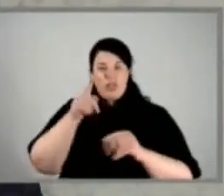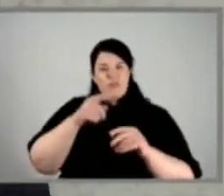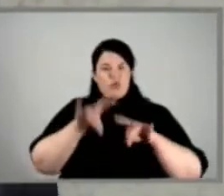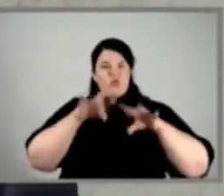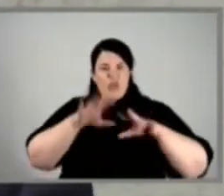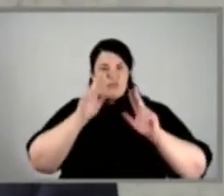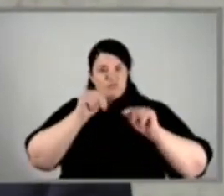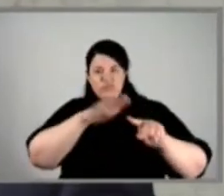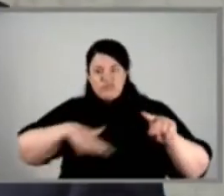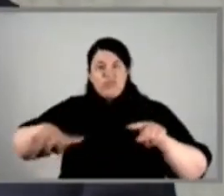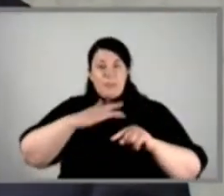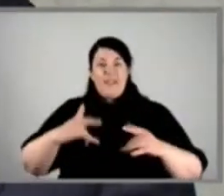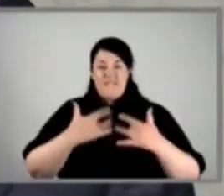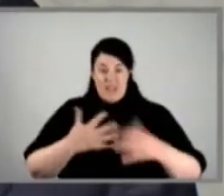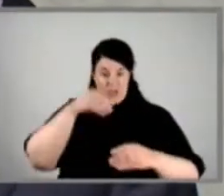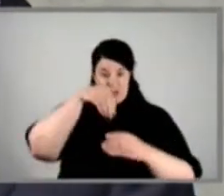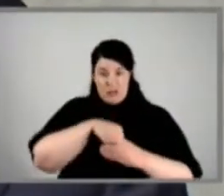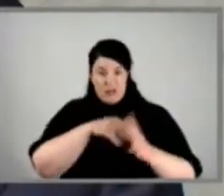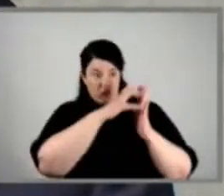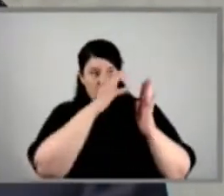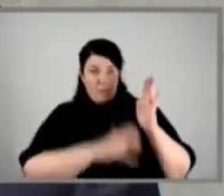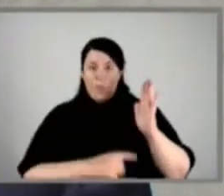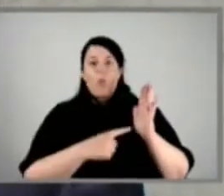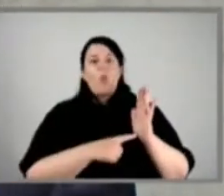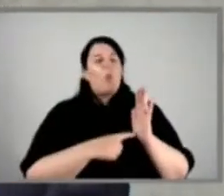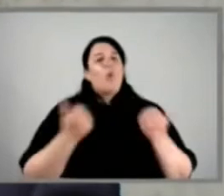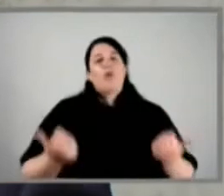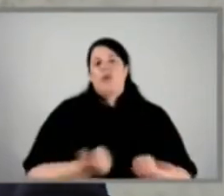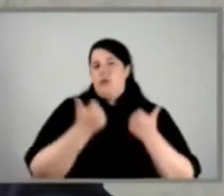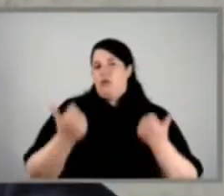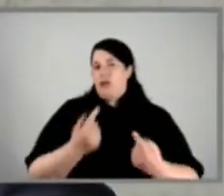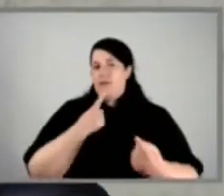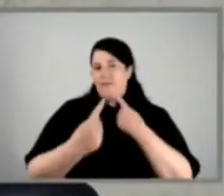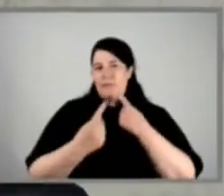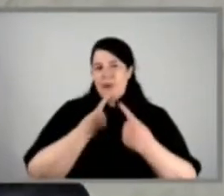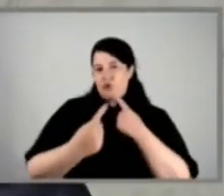that our report has had the opportunity to cover all of the issues.